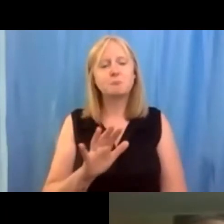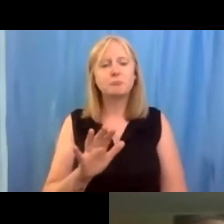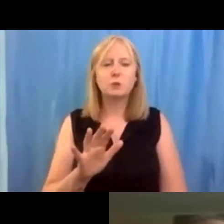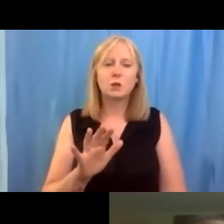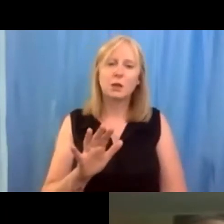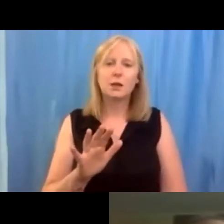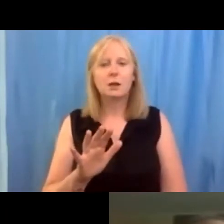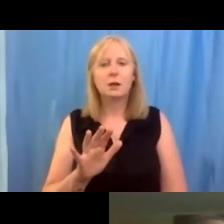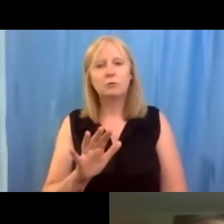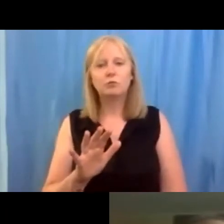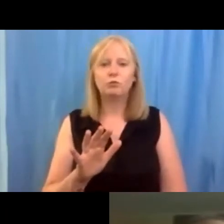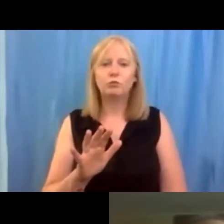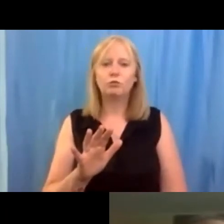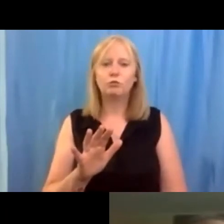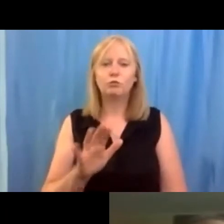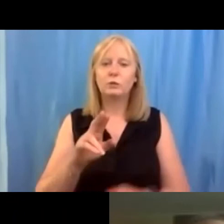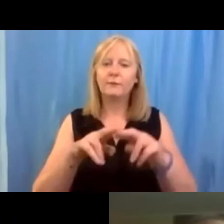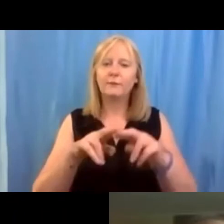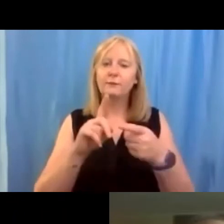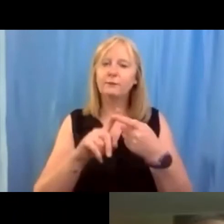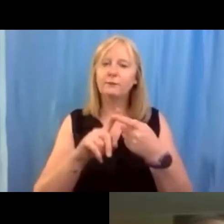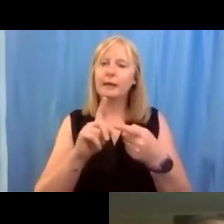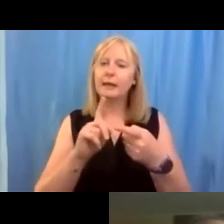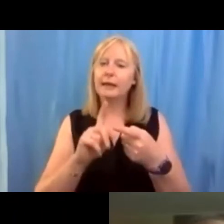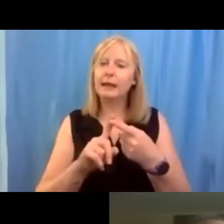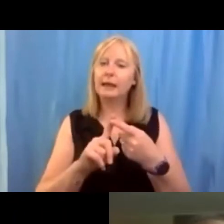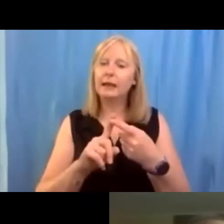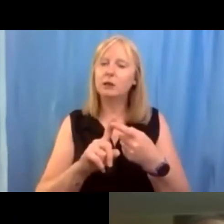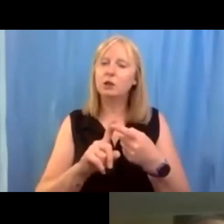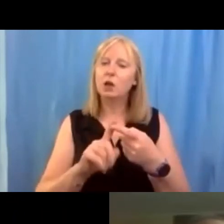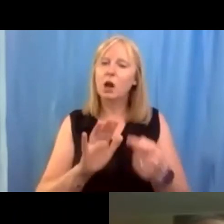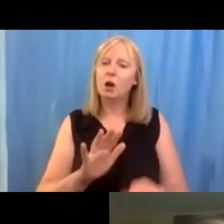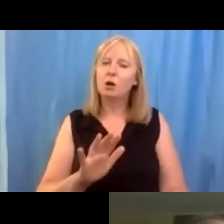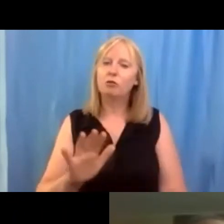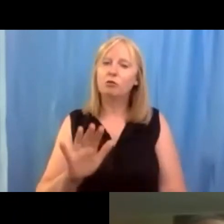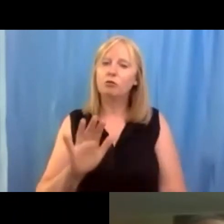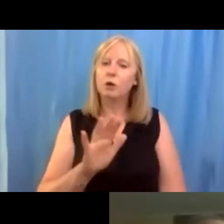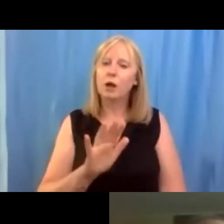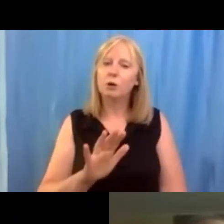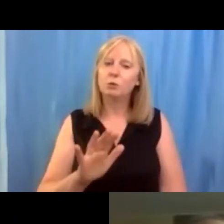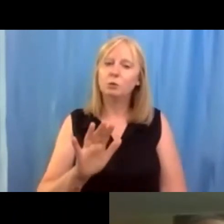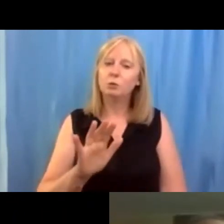think in fees, I get about